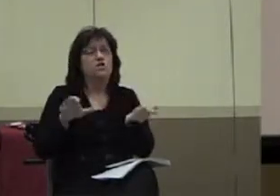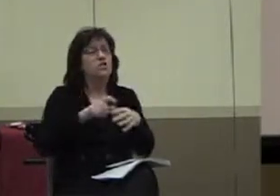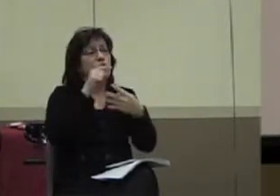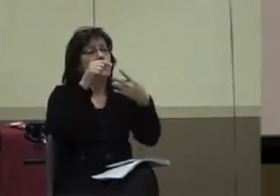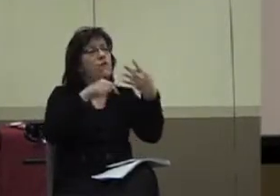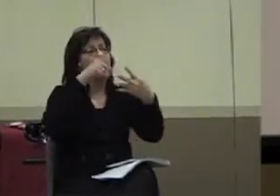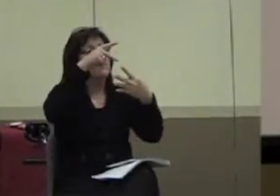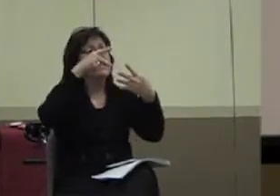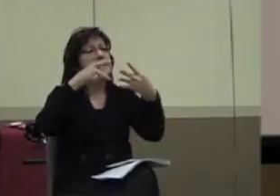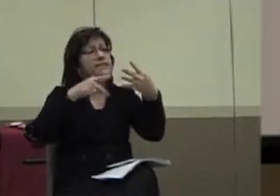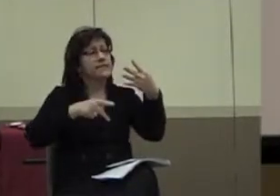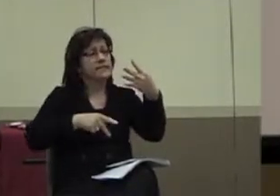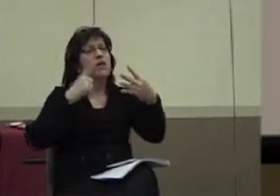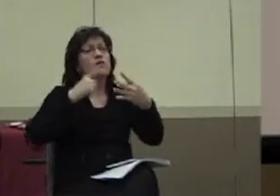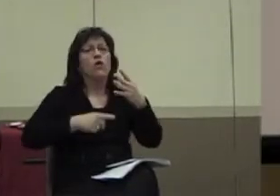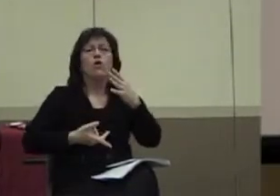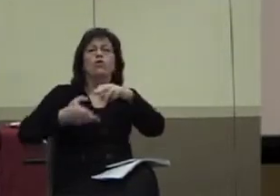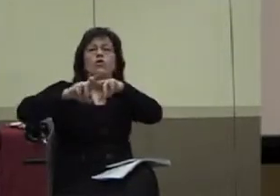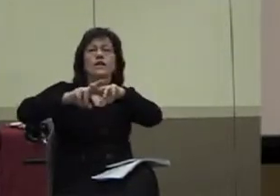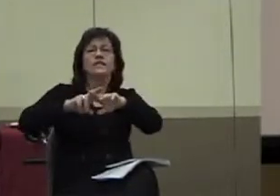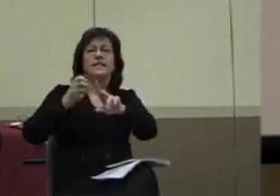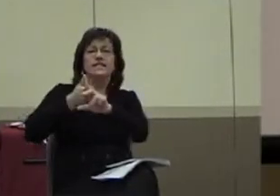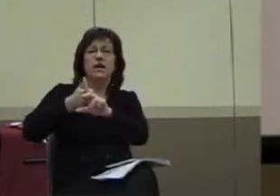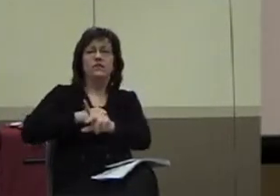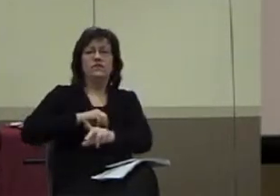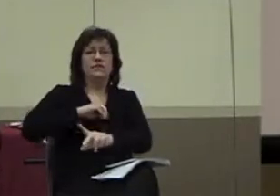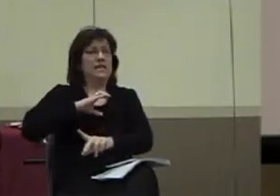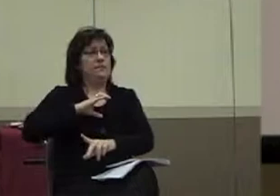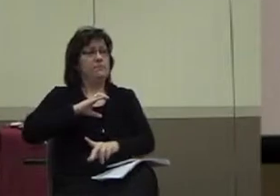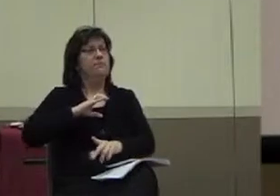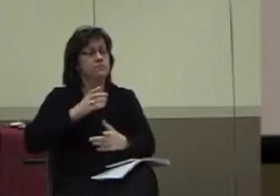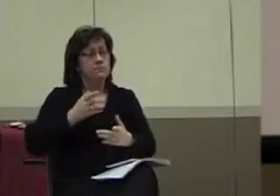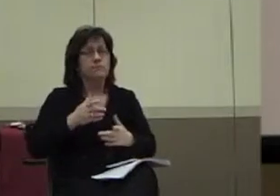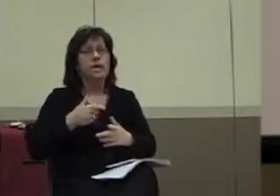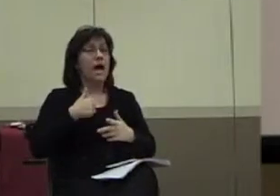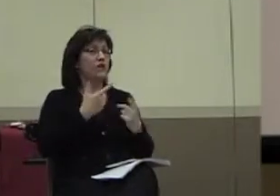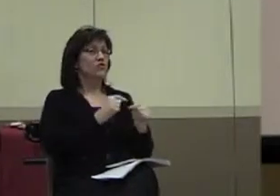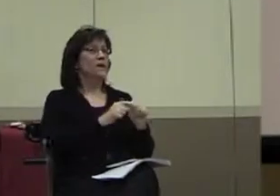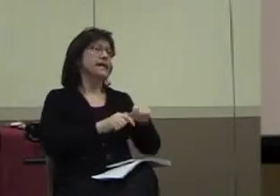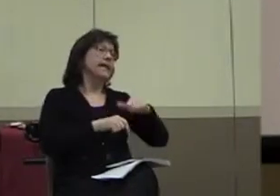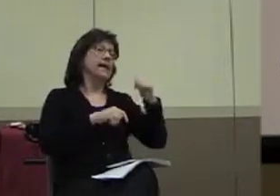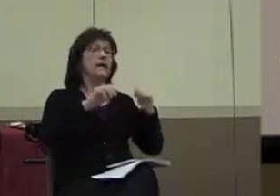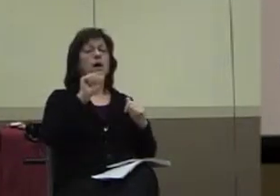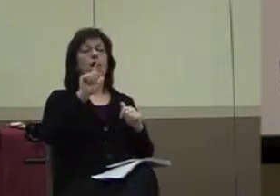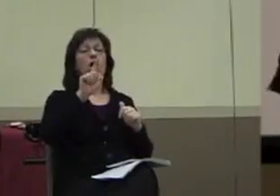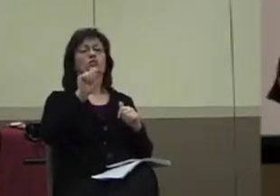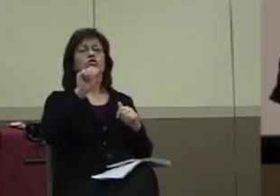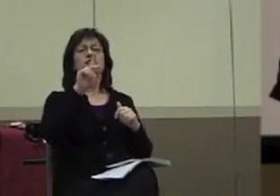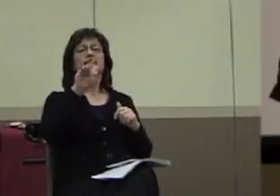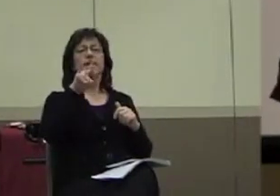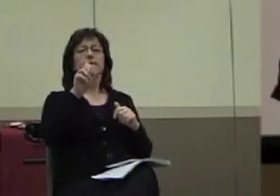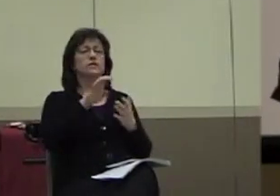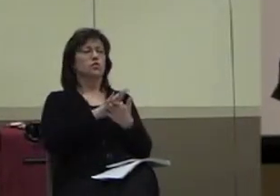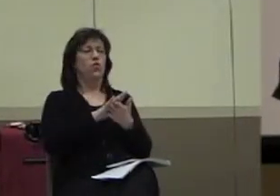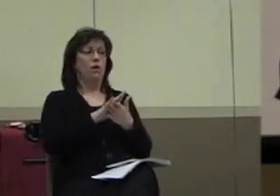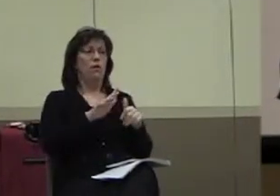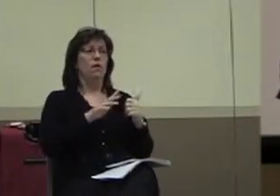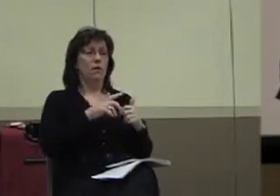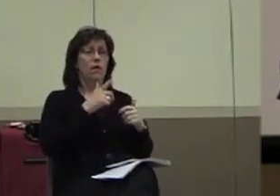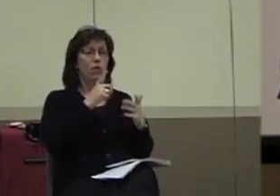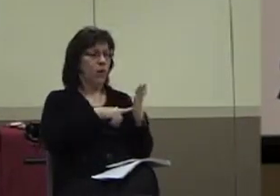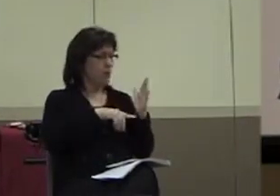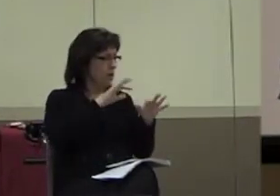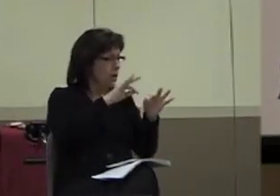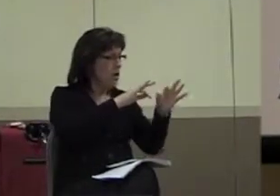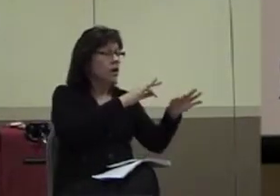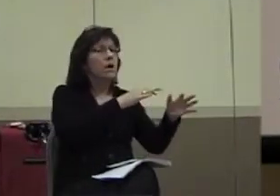self-esteem. Now, I had tried this out at an alternative school. And what we found at the alternative school, lots of kids have low